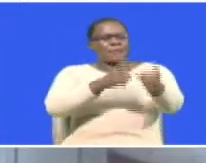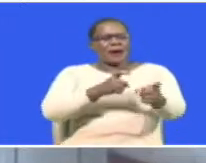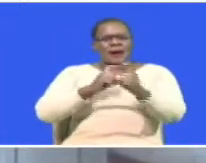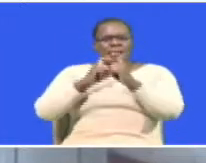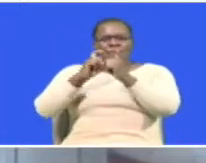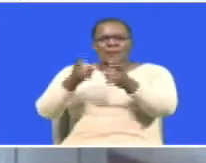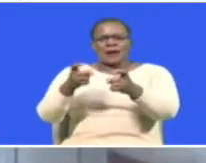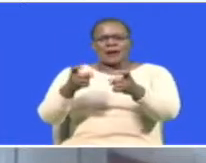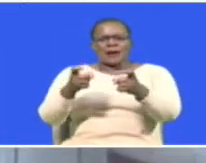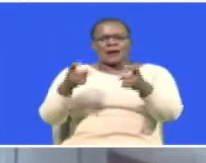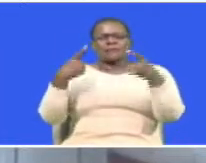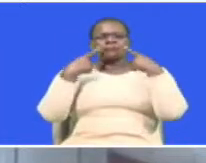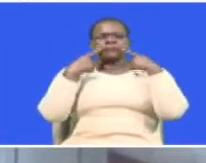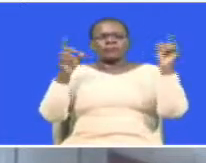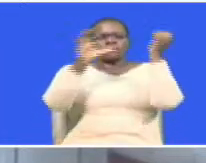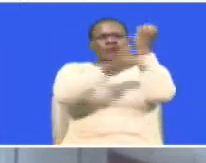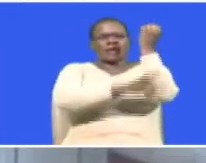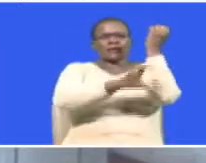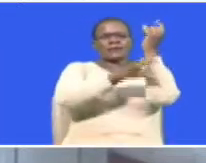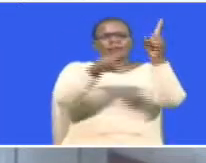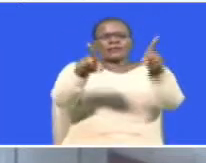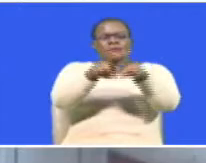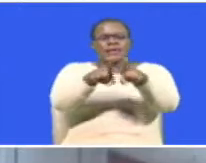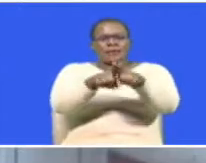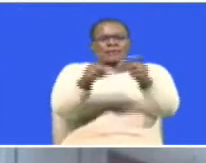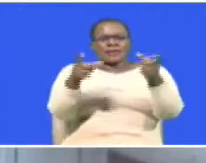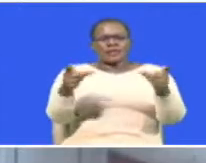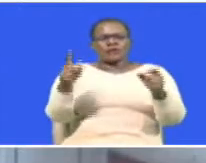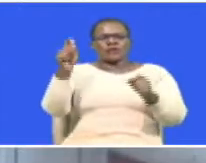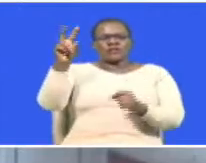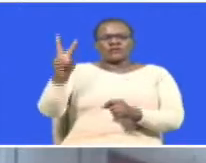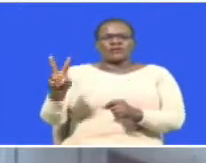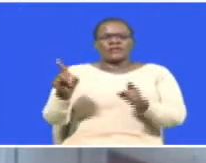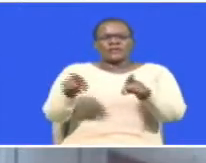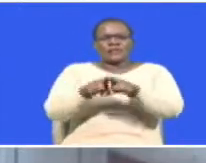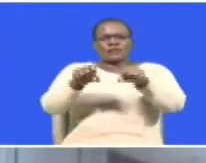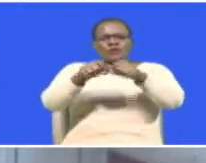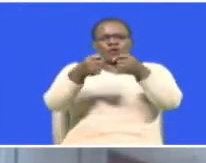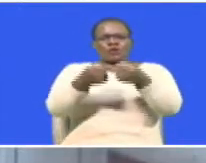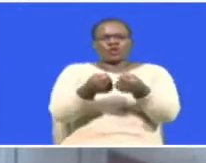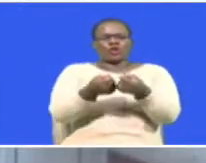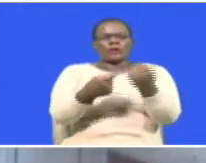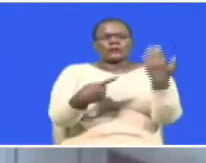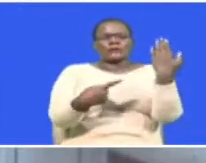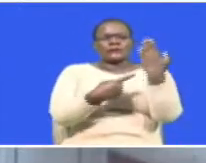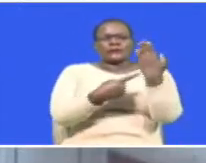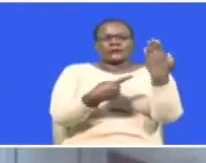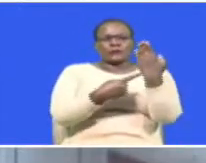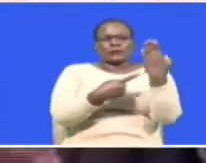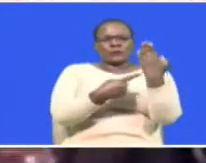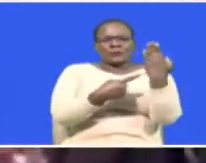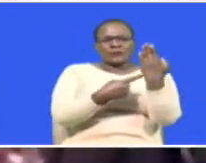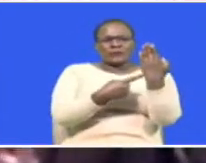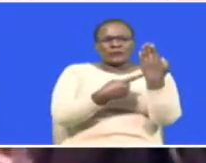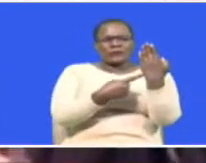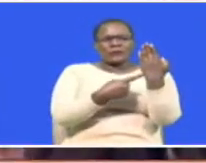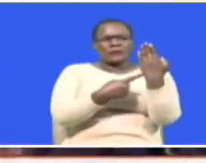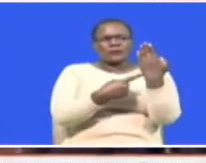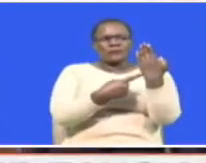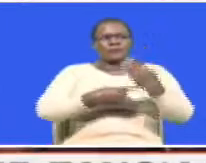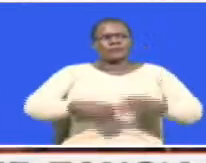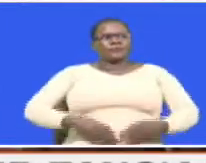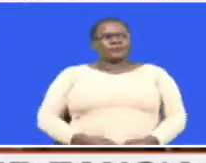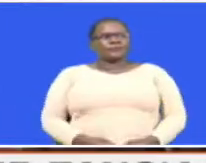ya utangazaji nchini zikiwemo redio, runinga na mitandao ya kidijitali. So calmly.